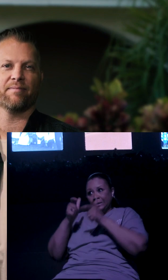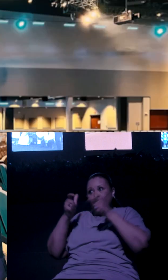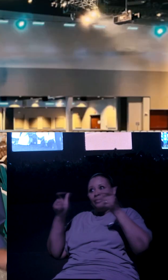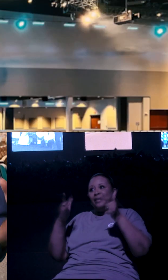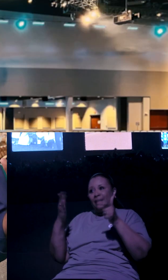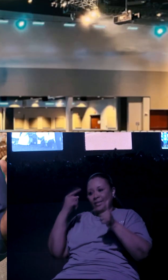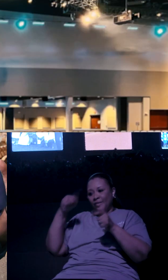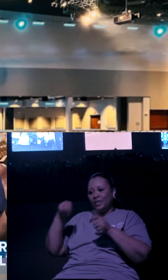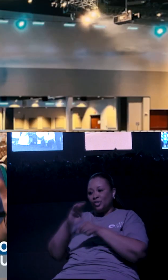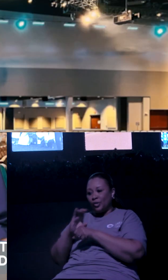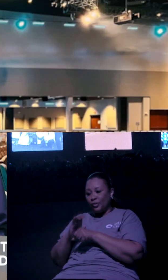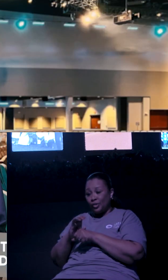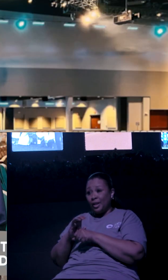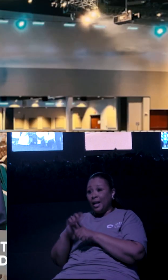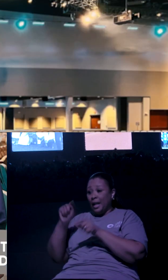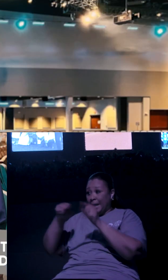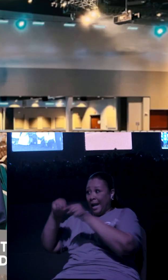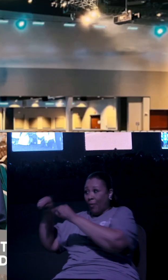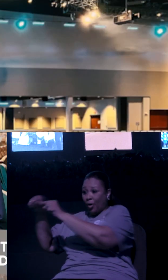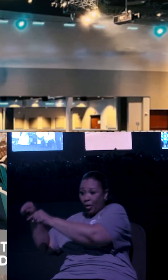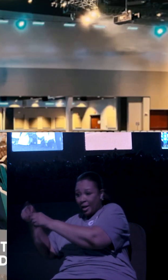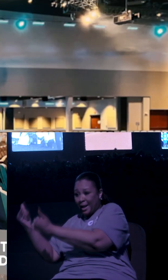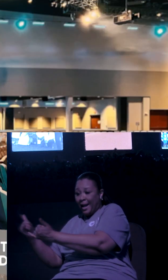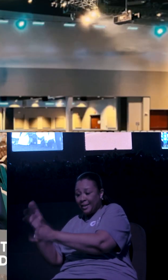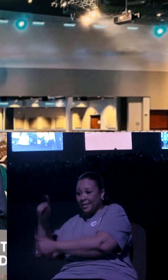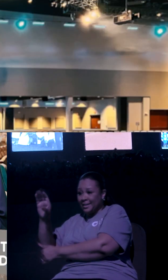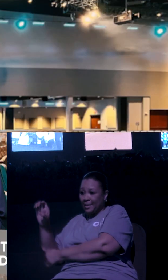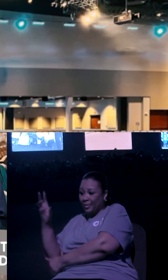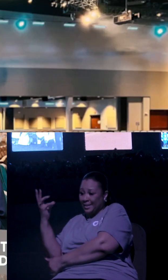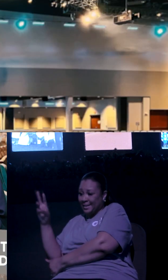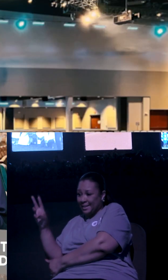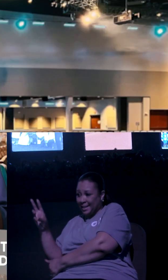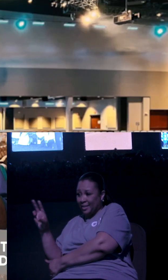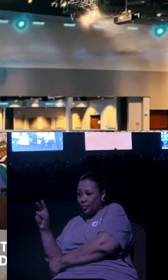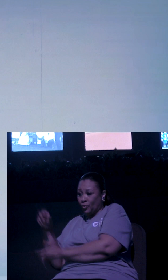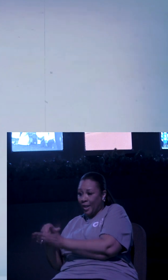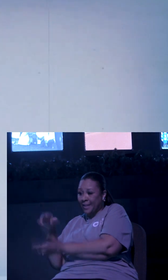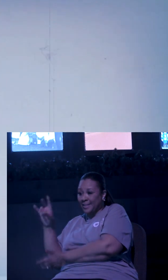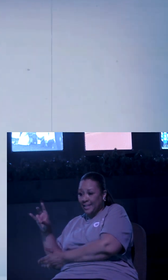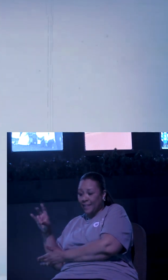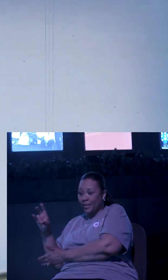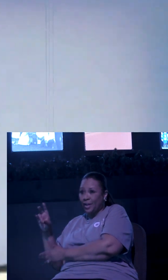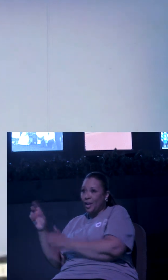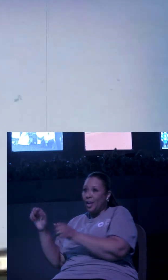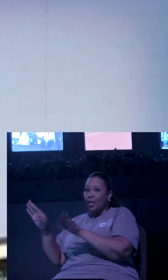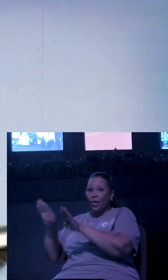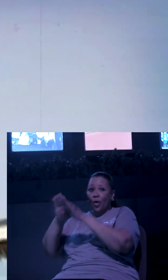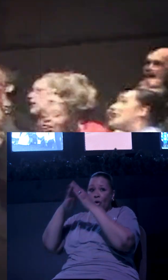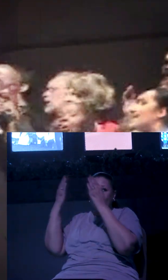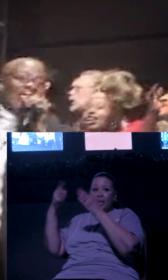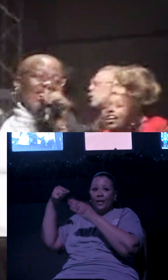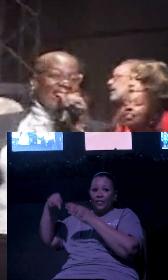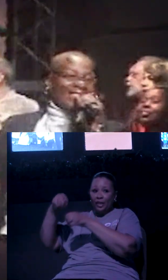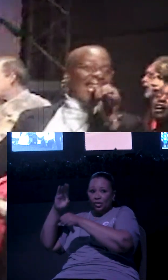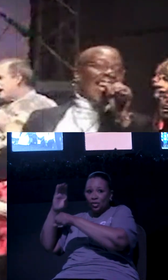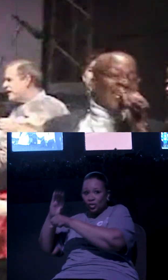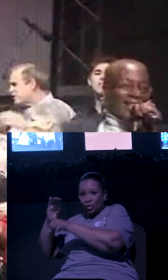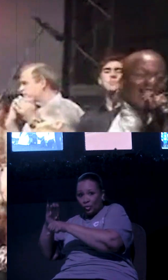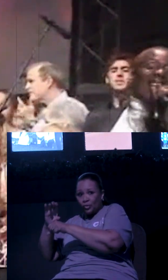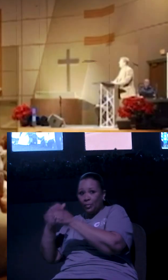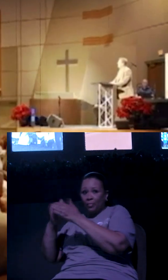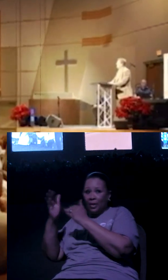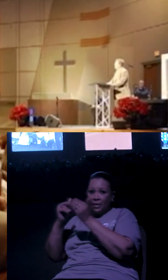community. Fast forward to Sunday, December 16th, 2007, the grand opening service for this